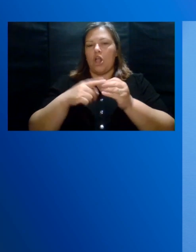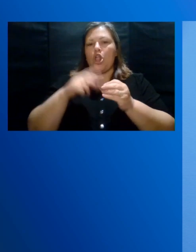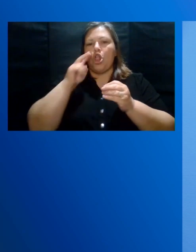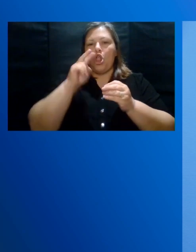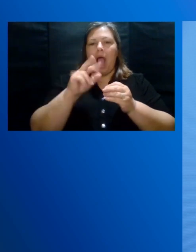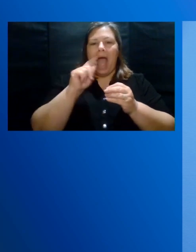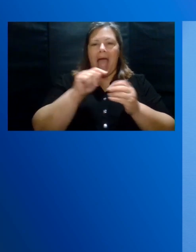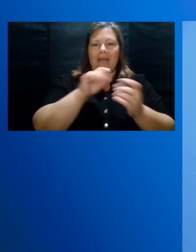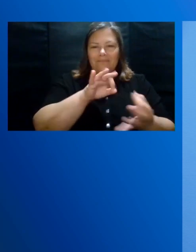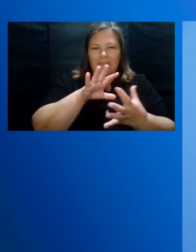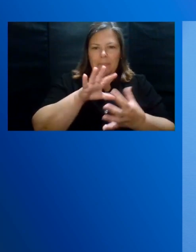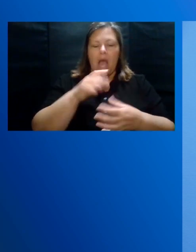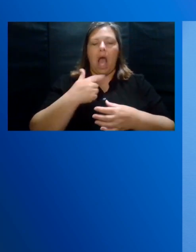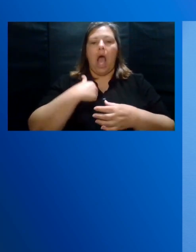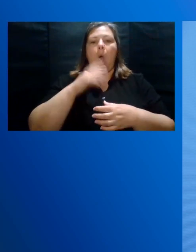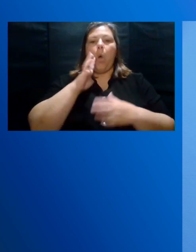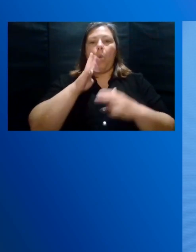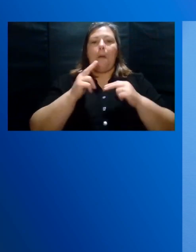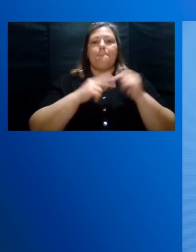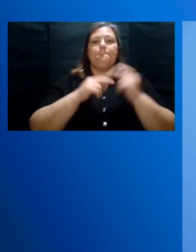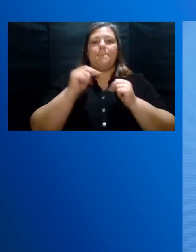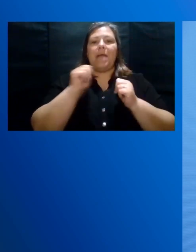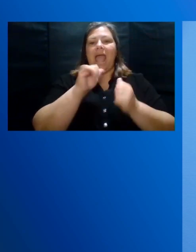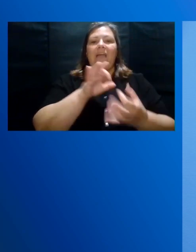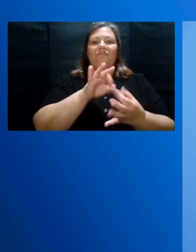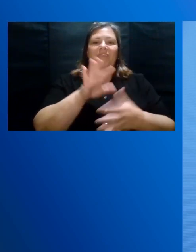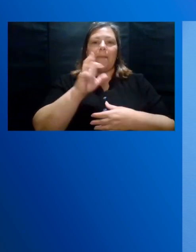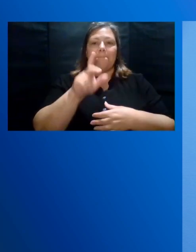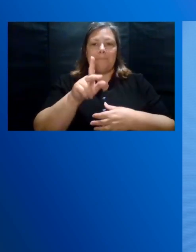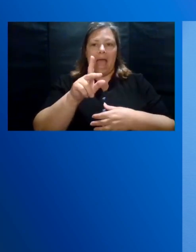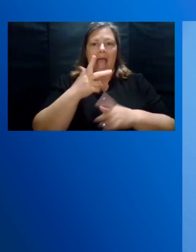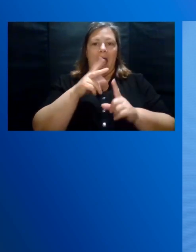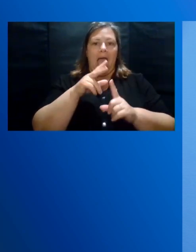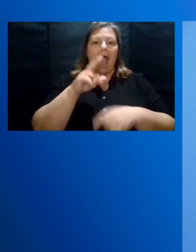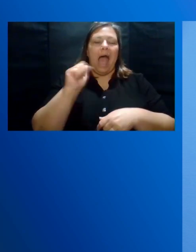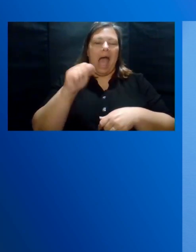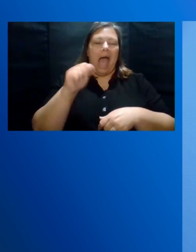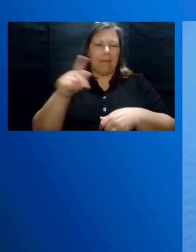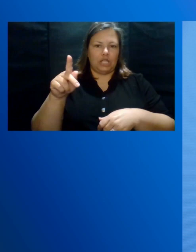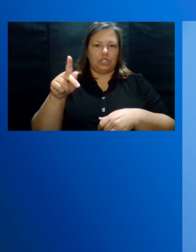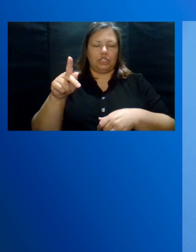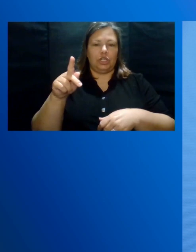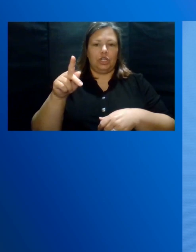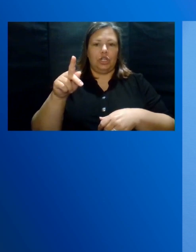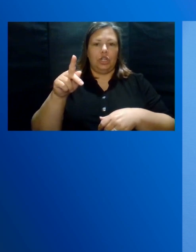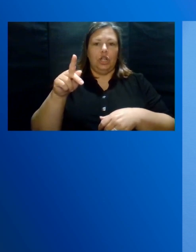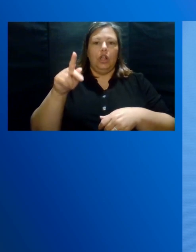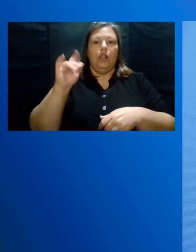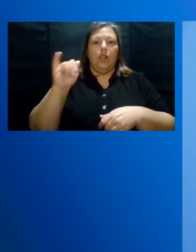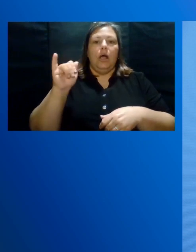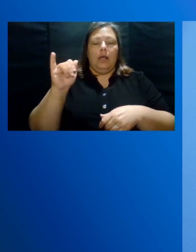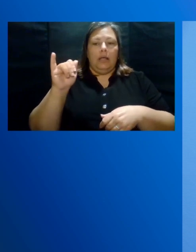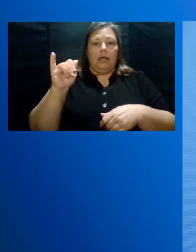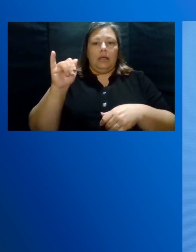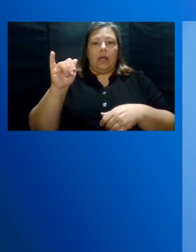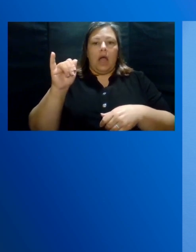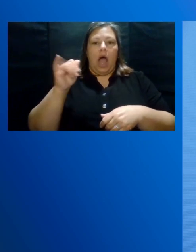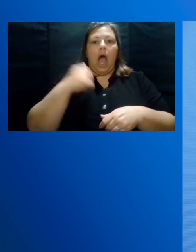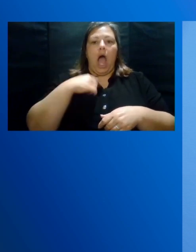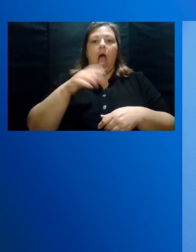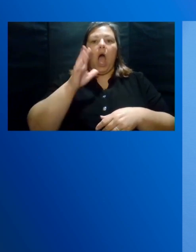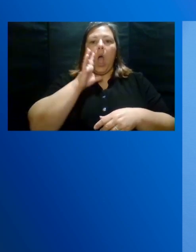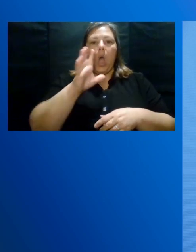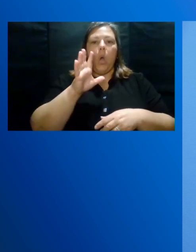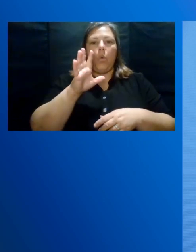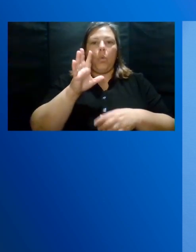I'm going to build a feedback application where you won't be able to actually send it to me, because I'll make up the feedback that I think